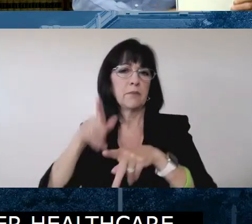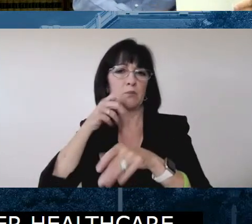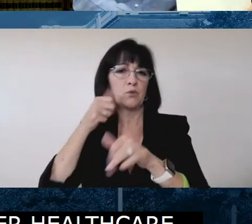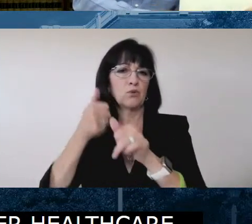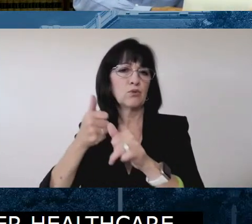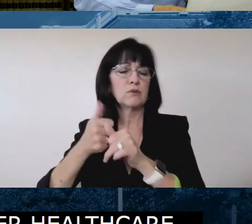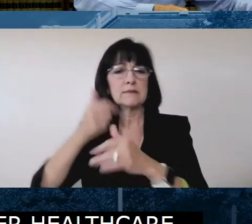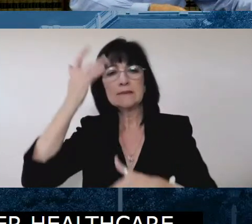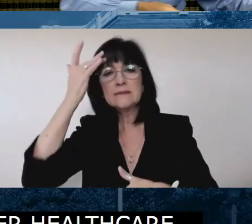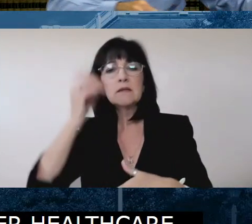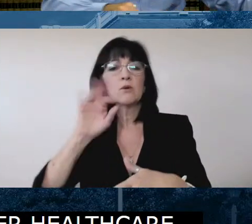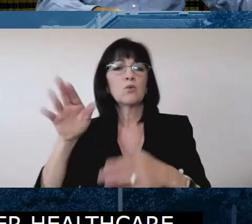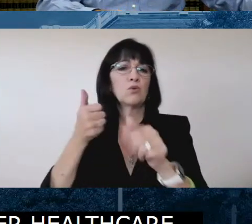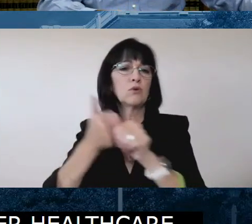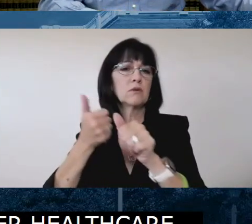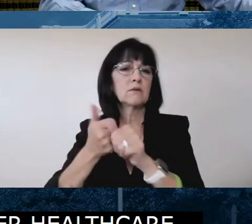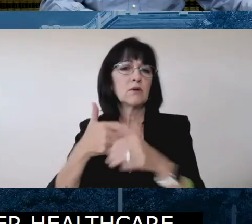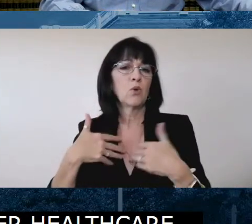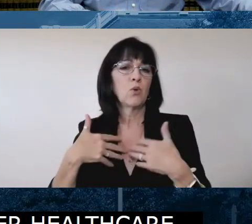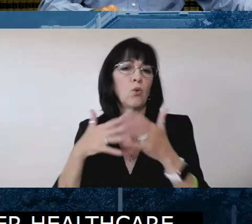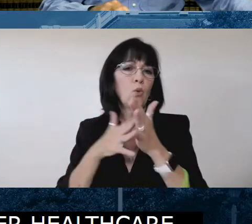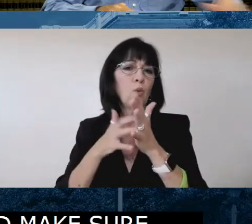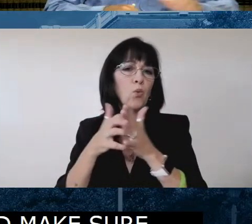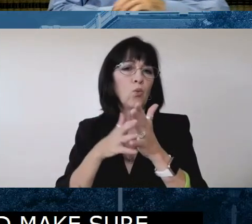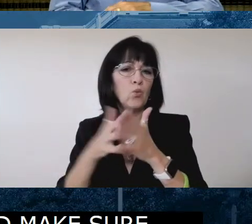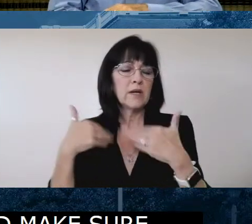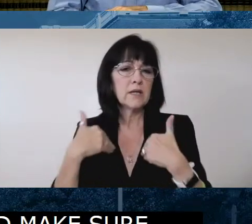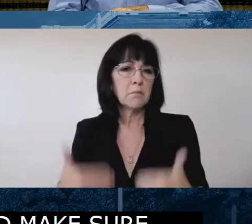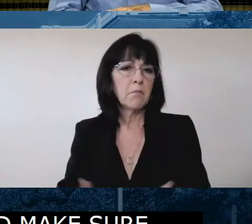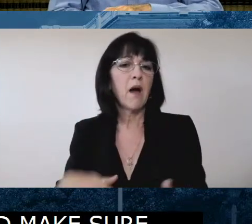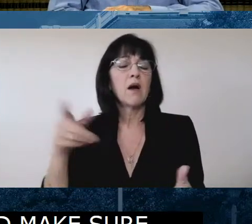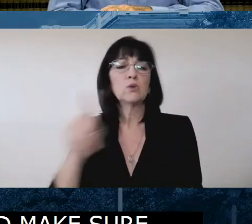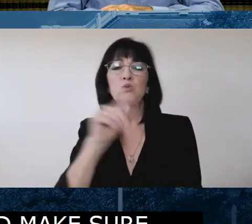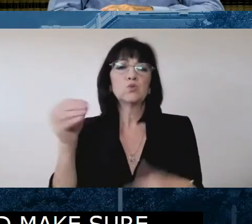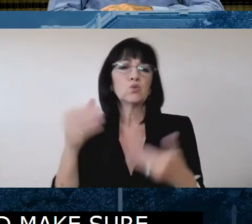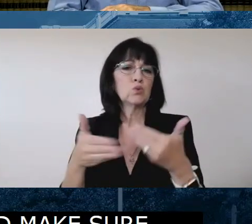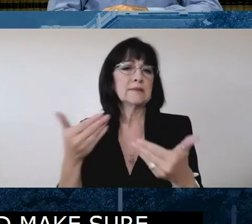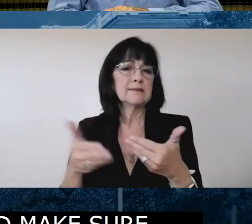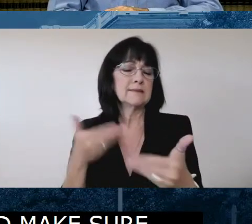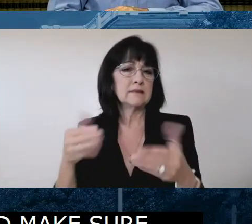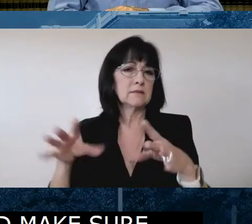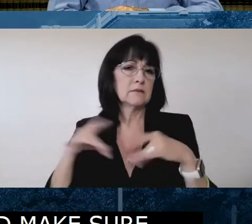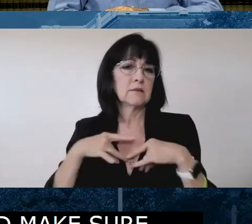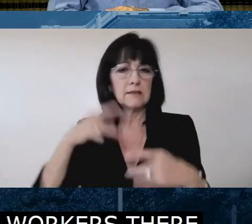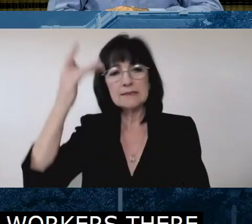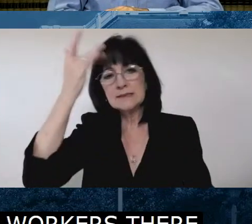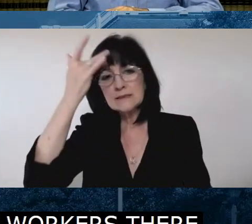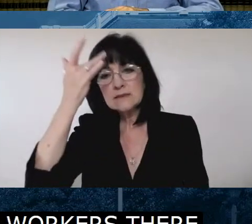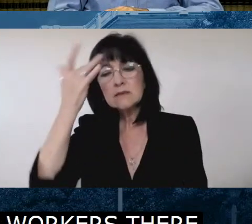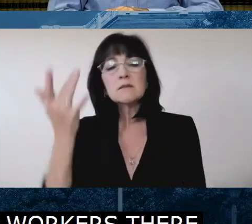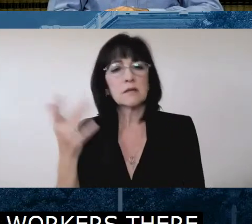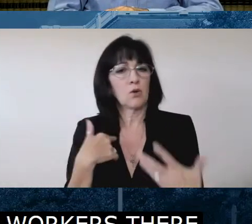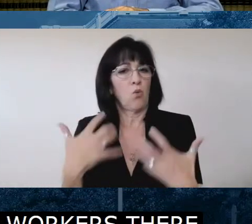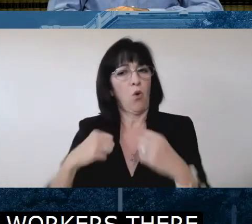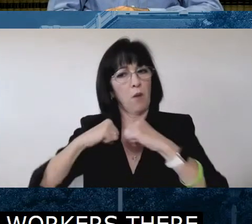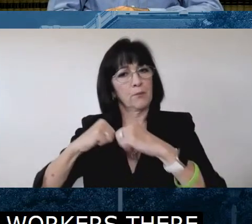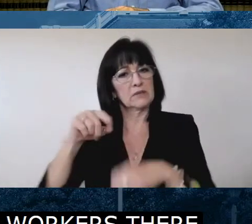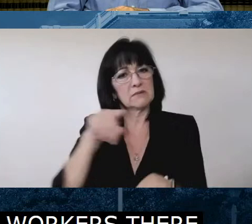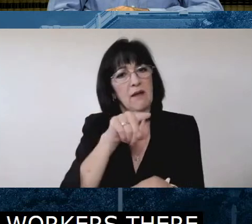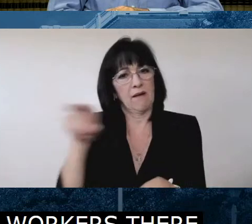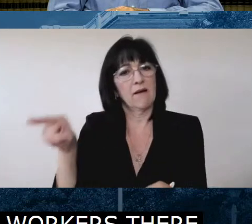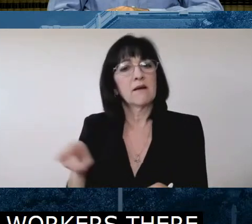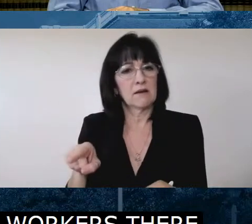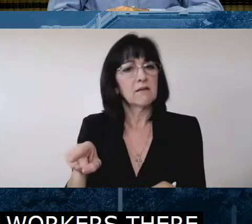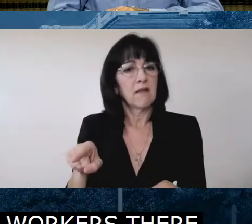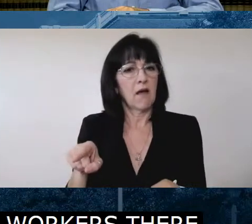getting everybody vaccinated, the workers there, and so that we're protecting those that are most vulnerable. Dr. Rattay has